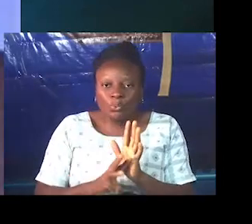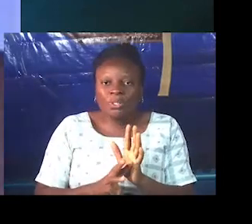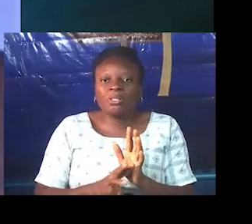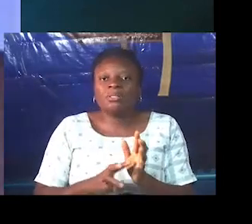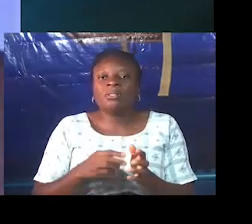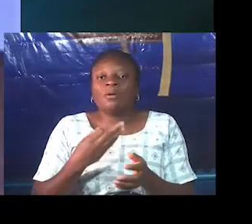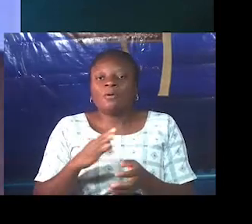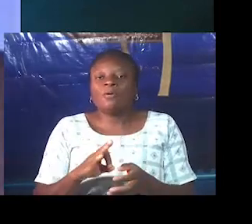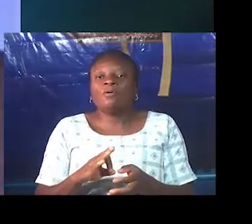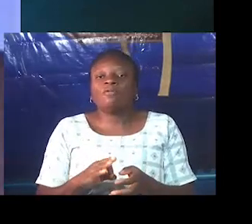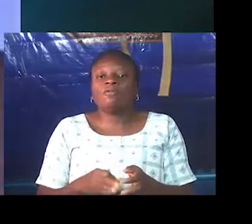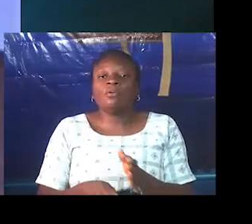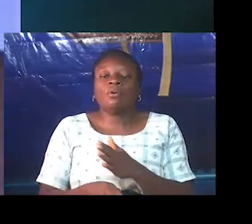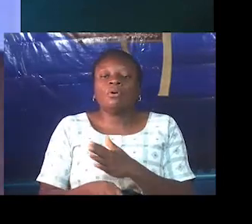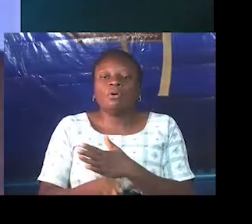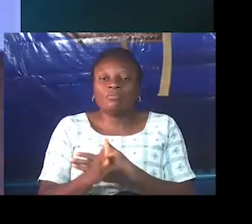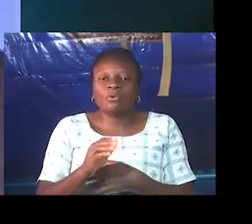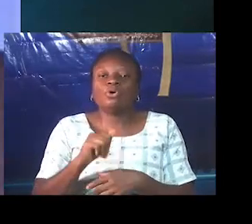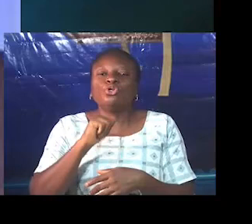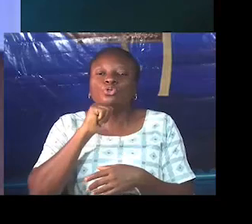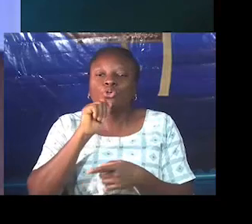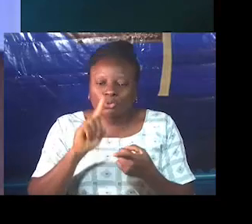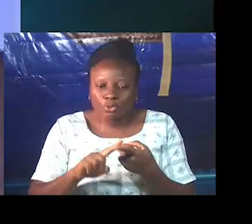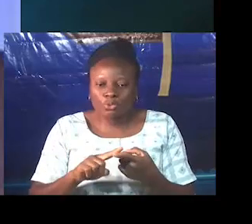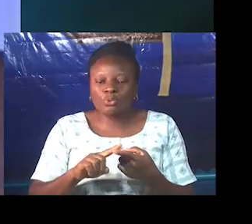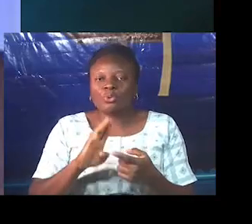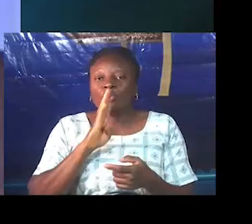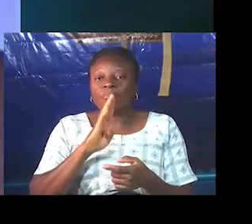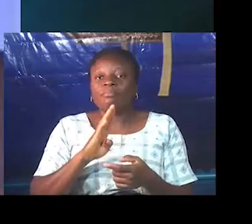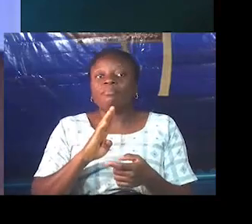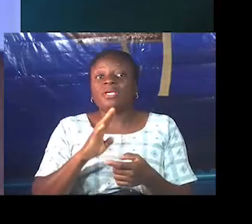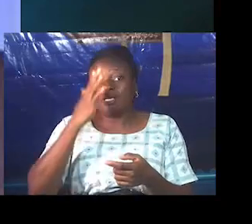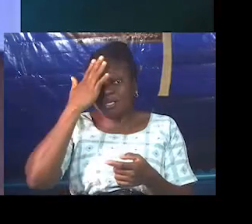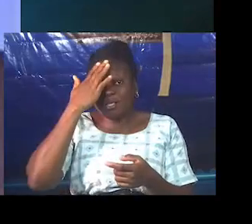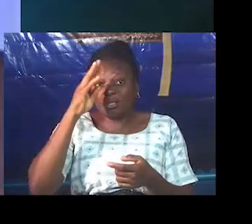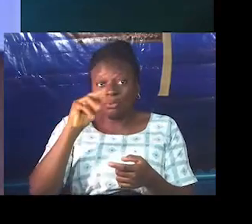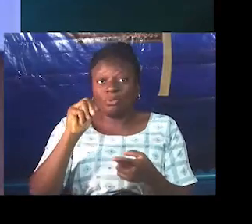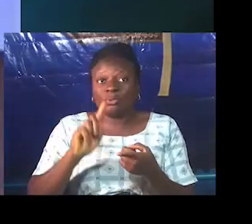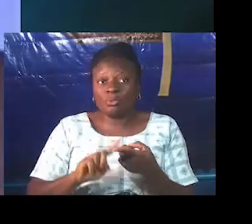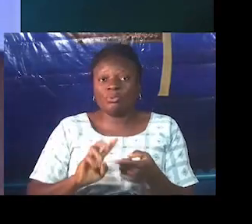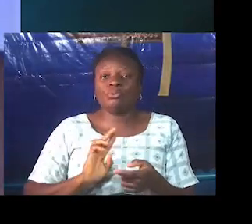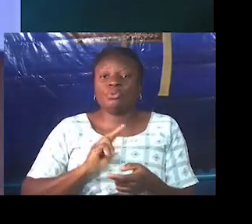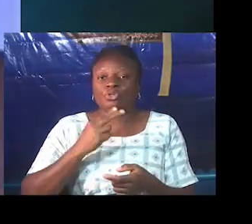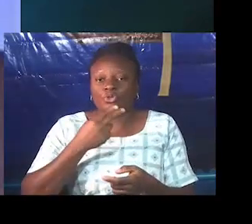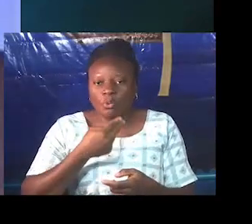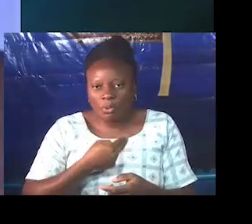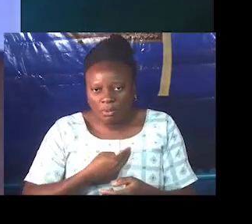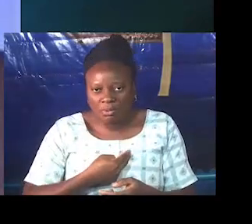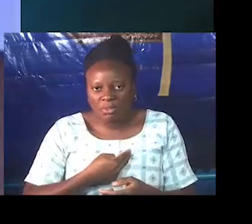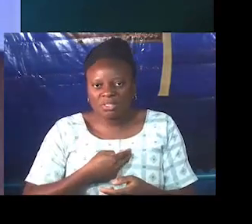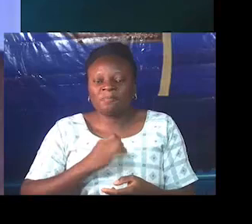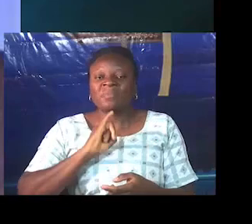is the way the world system, the superficial customs of this